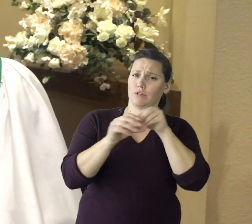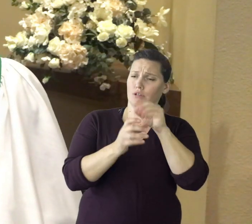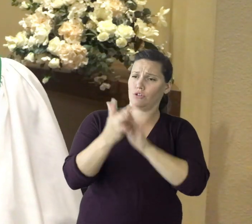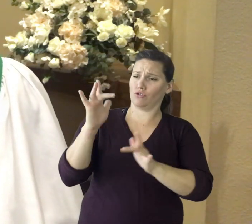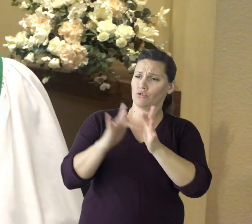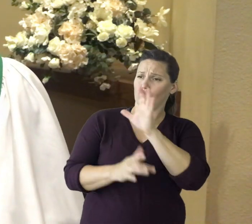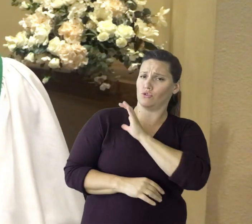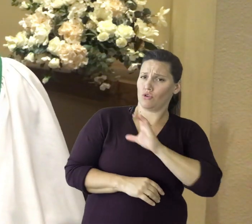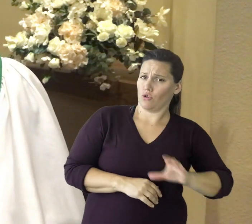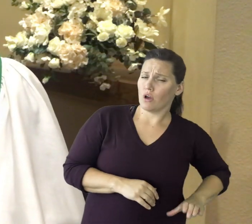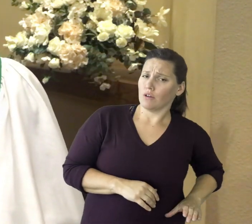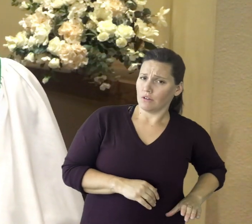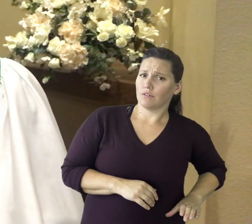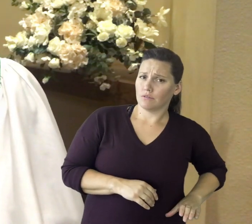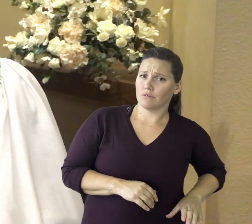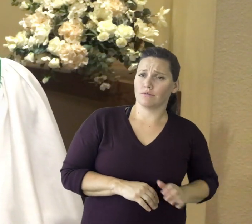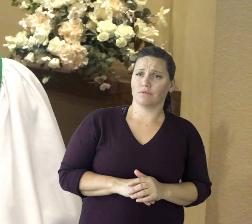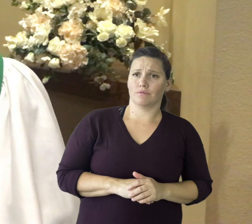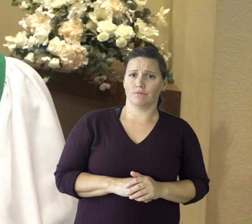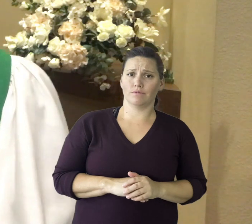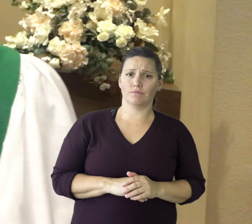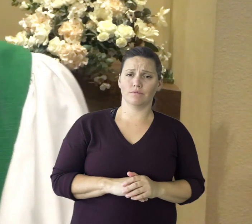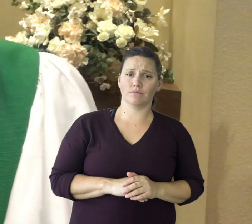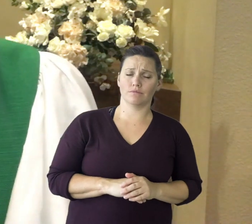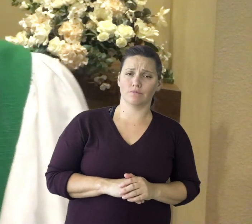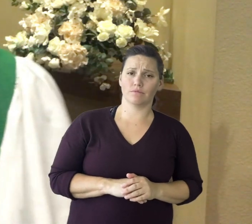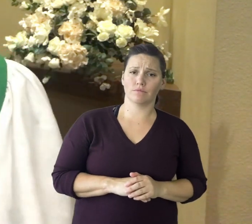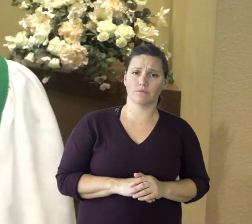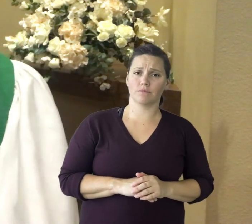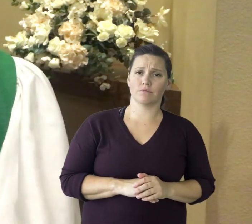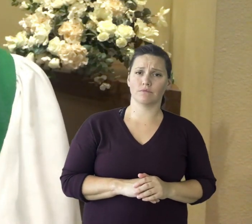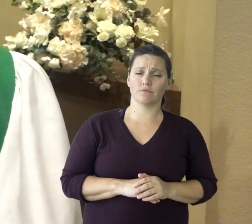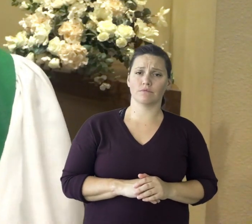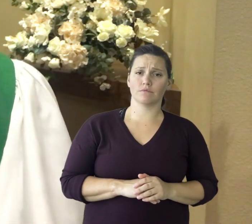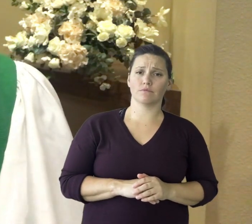seen in the Lord Jesus Christ.